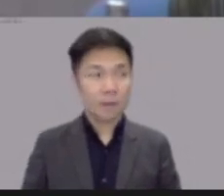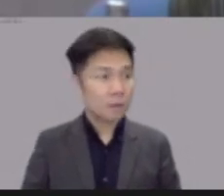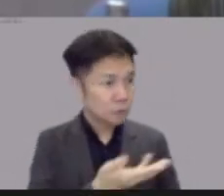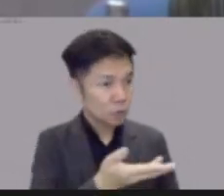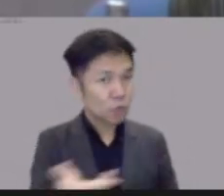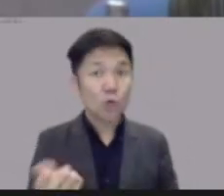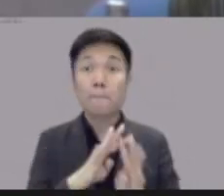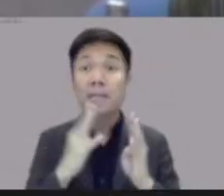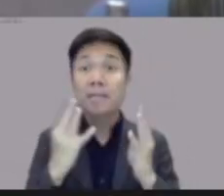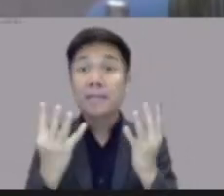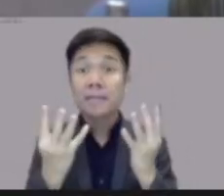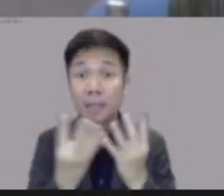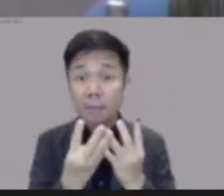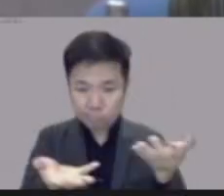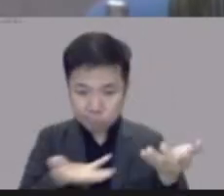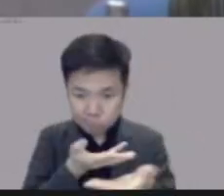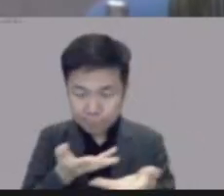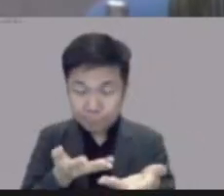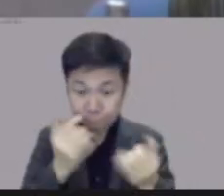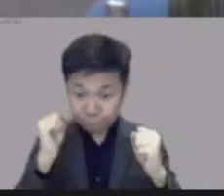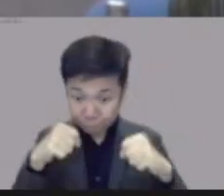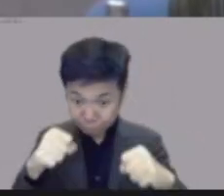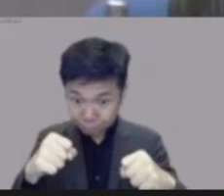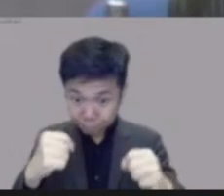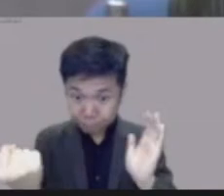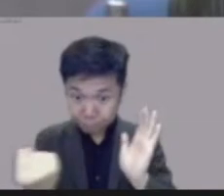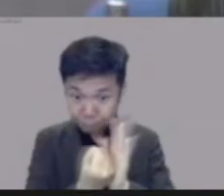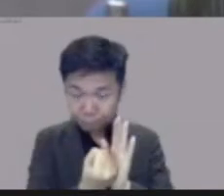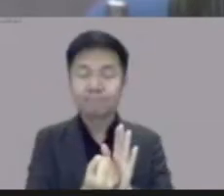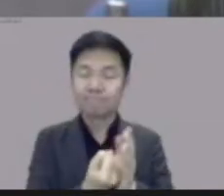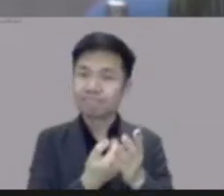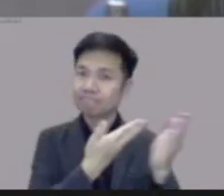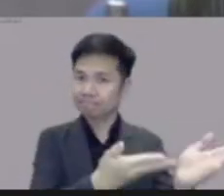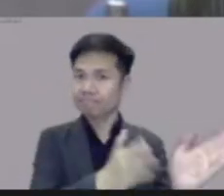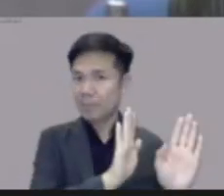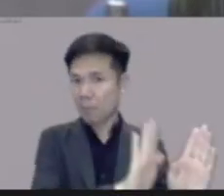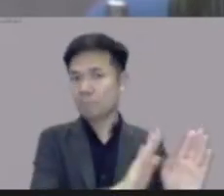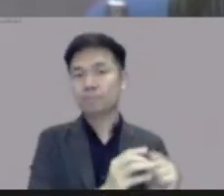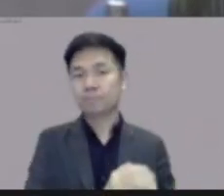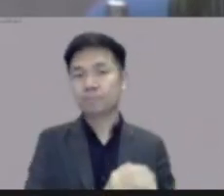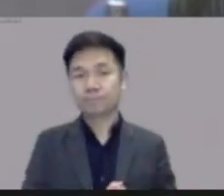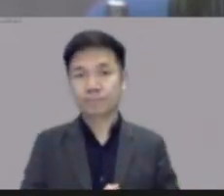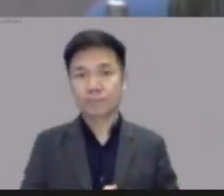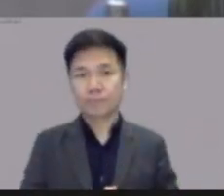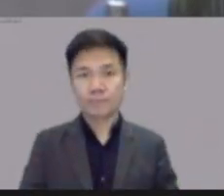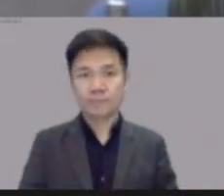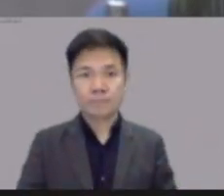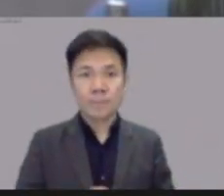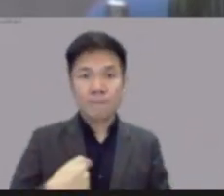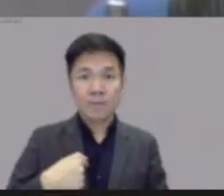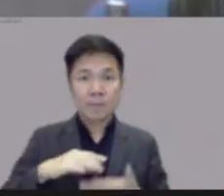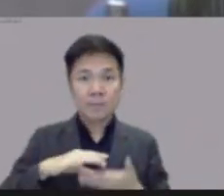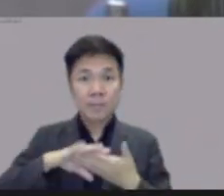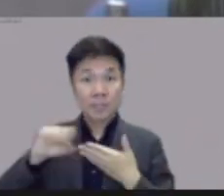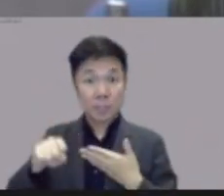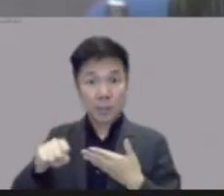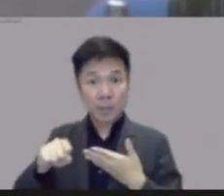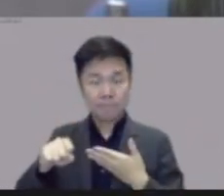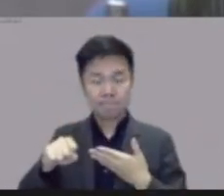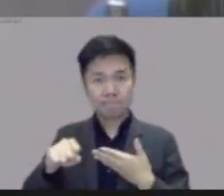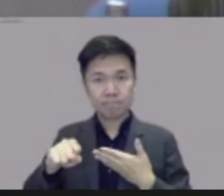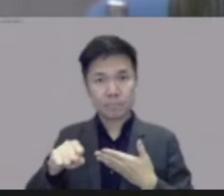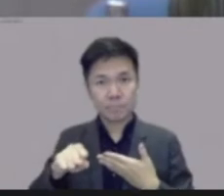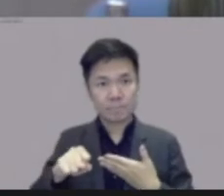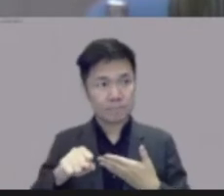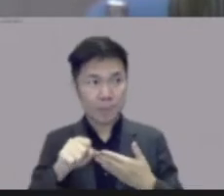so yeah I mean from secretary aside that uh proposed the modification